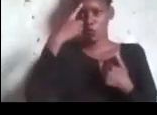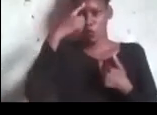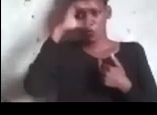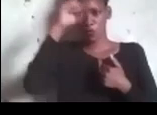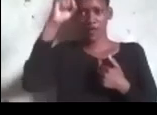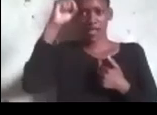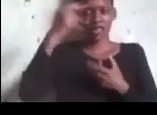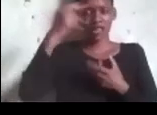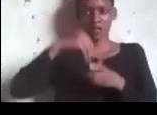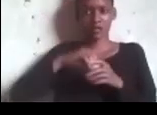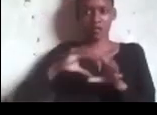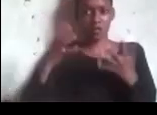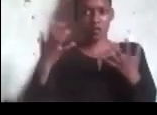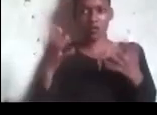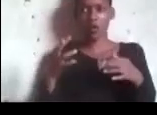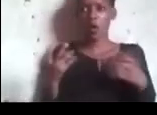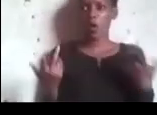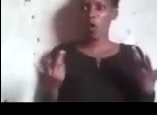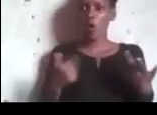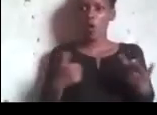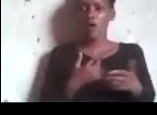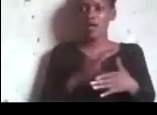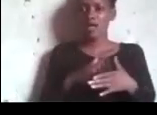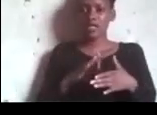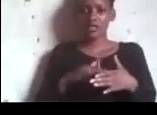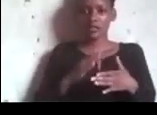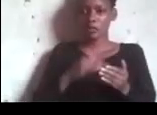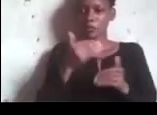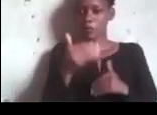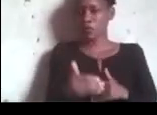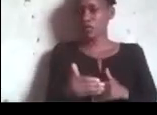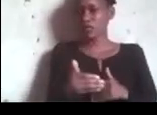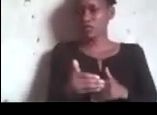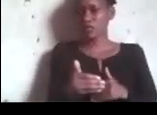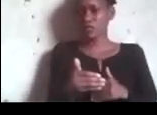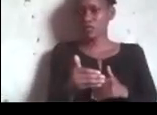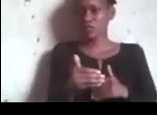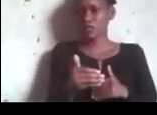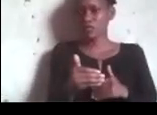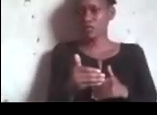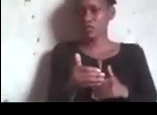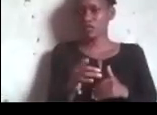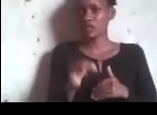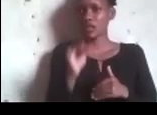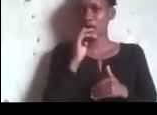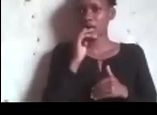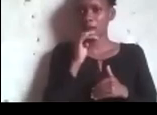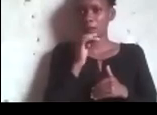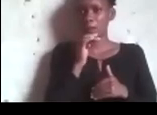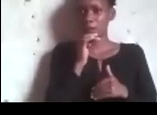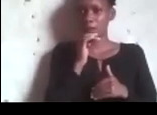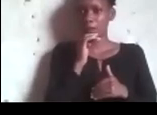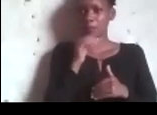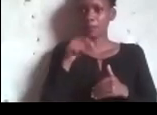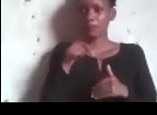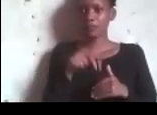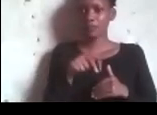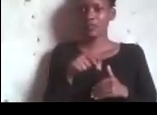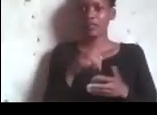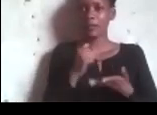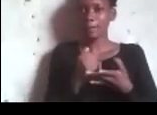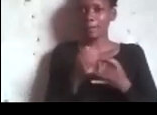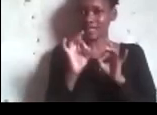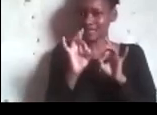for a reasonable period. So it removes that ambiguity on